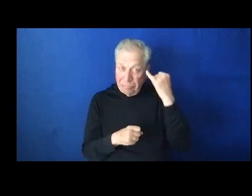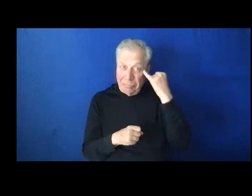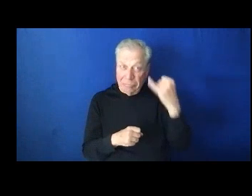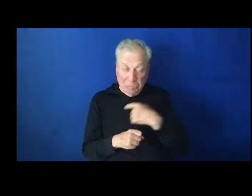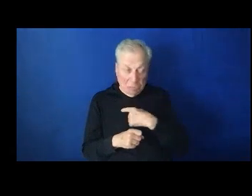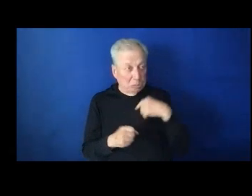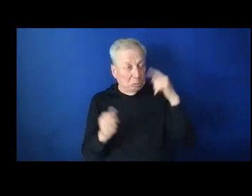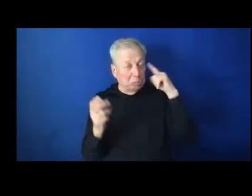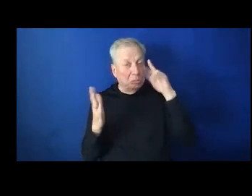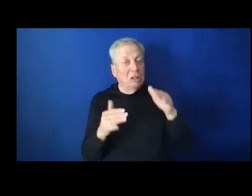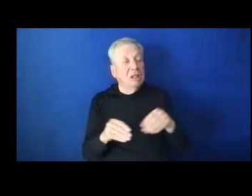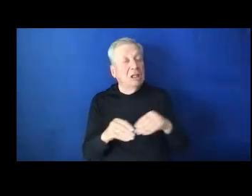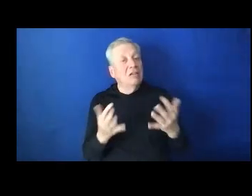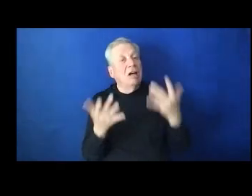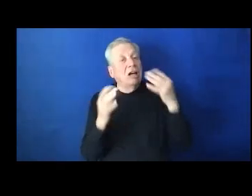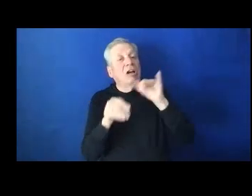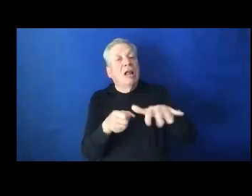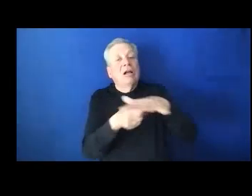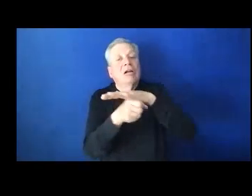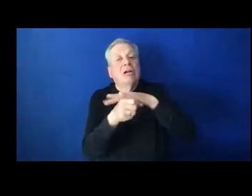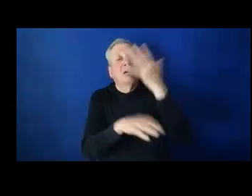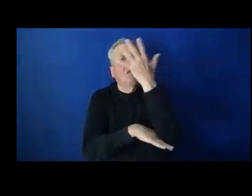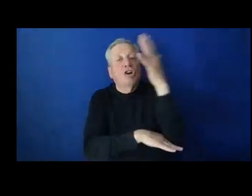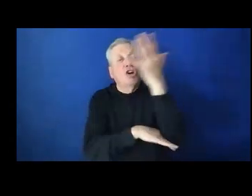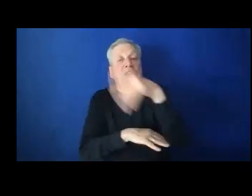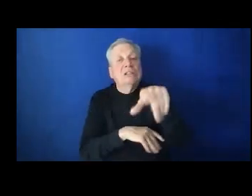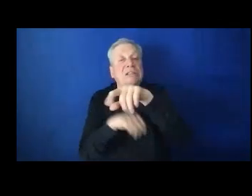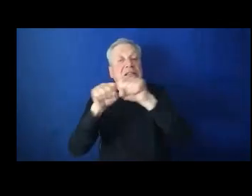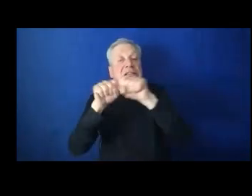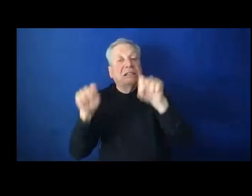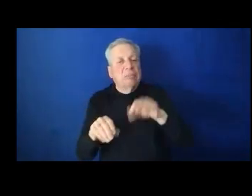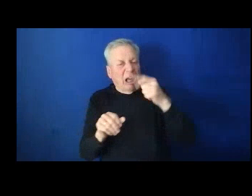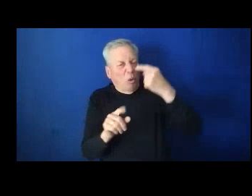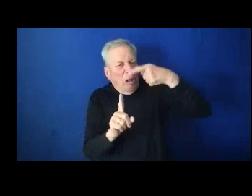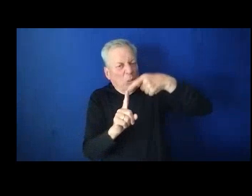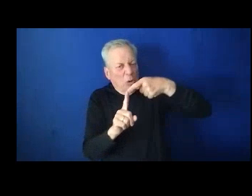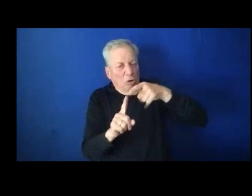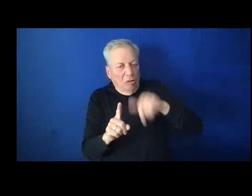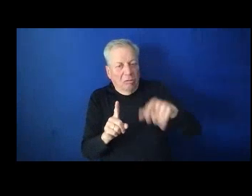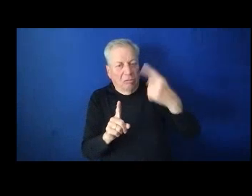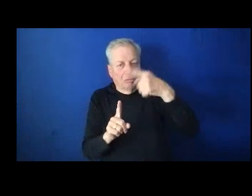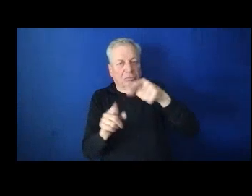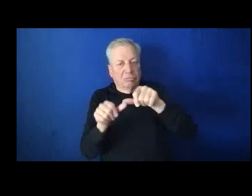in the forested systems here in a particular point in that forested environment.